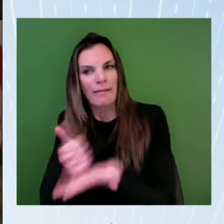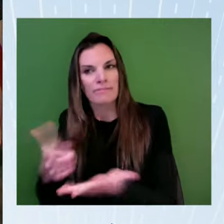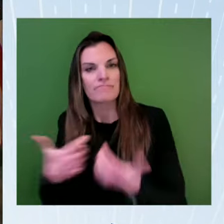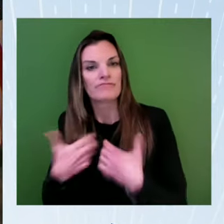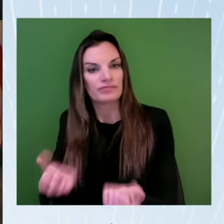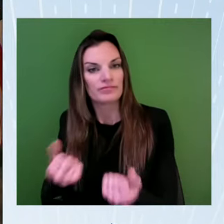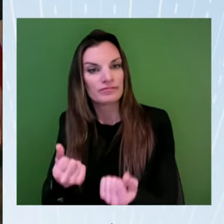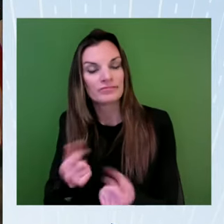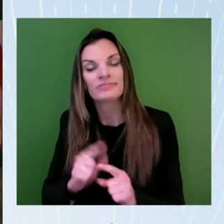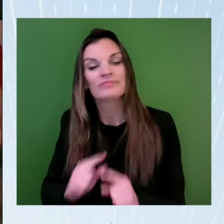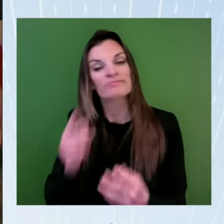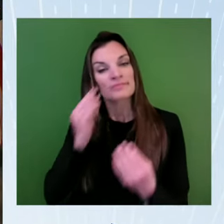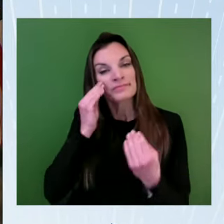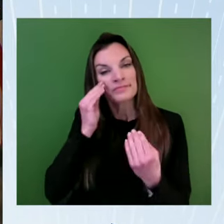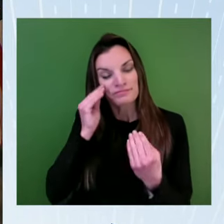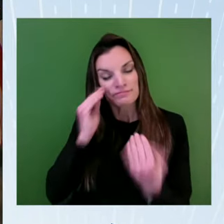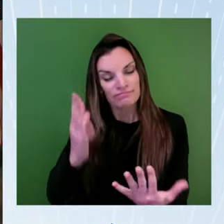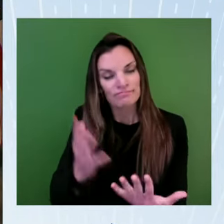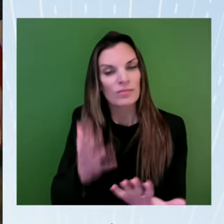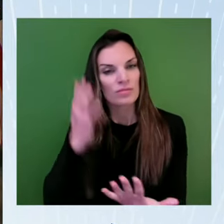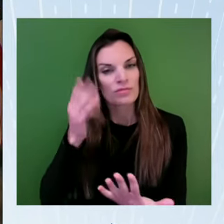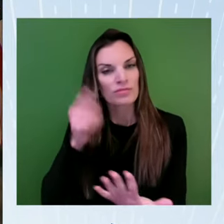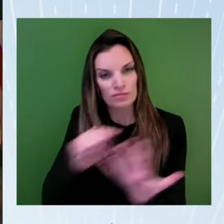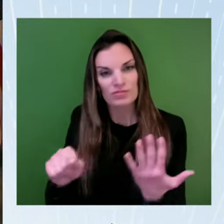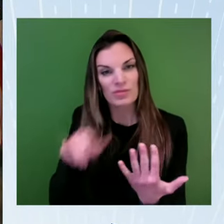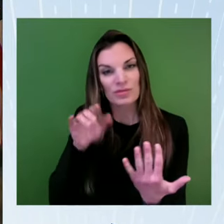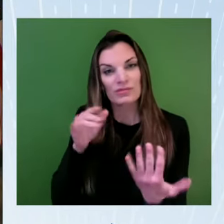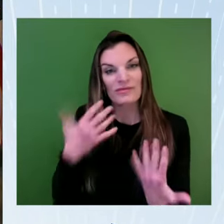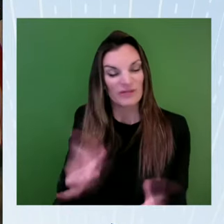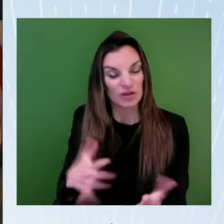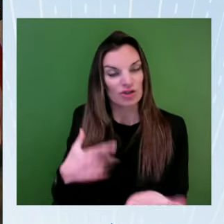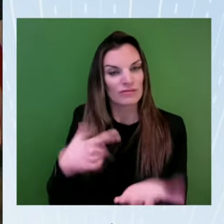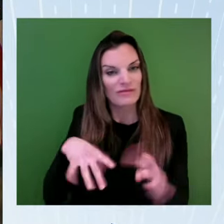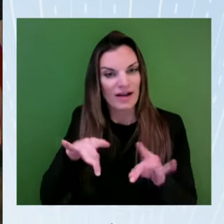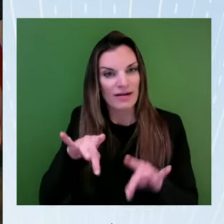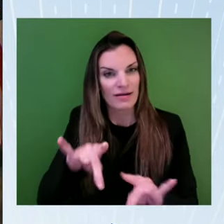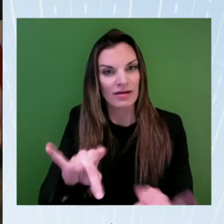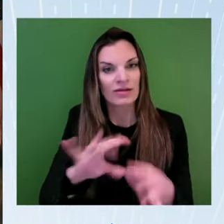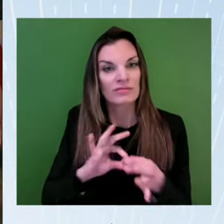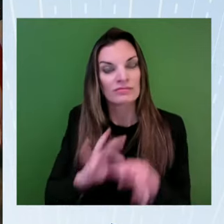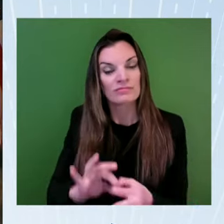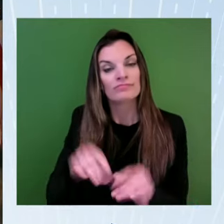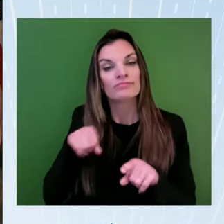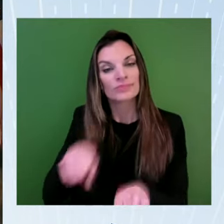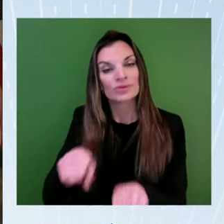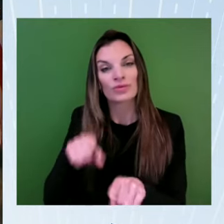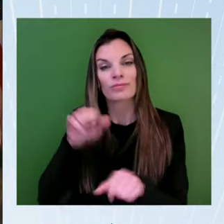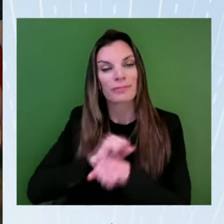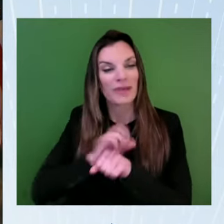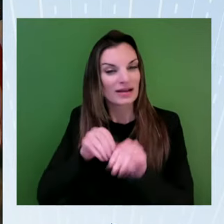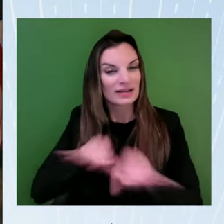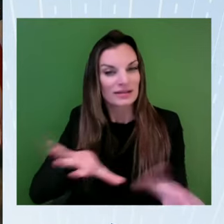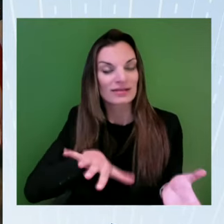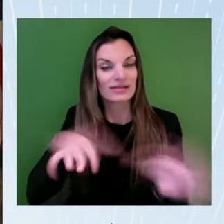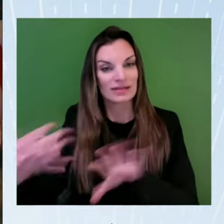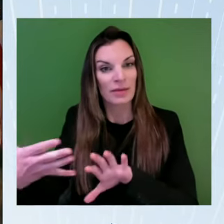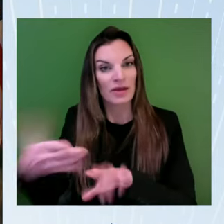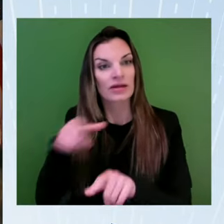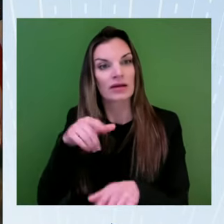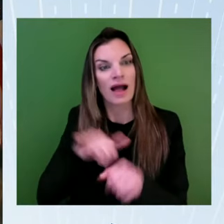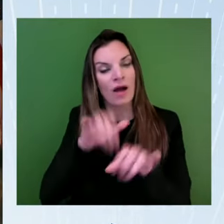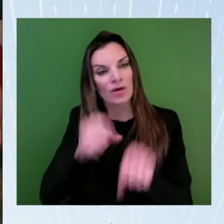released a study showing that telehealth treatment with BUP during the pandemic did not lead to more